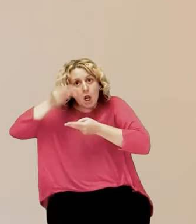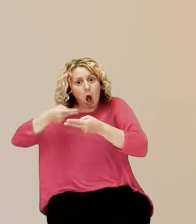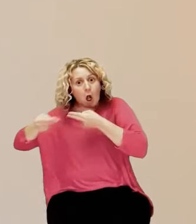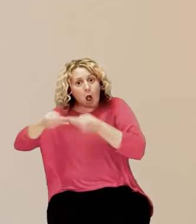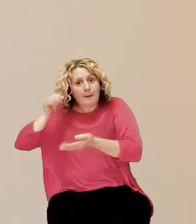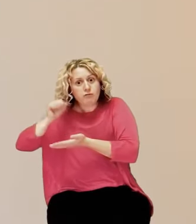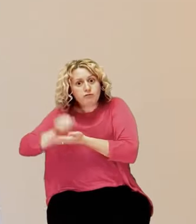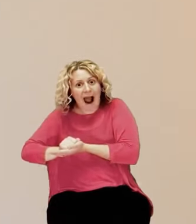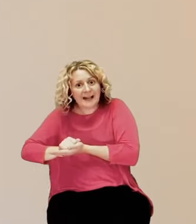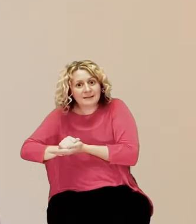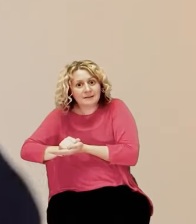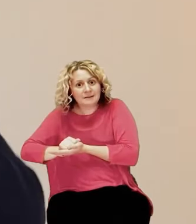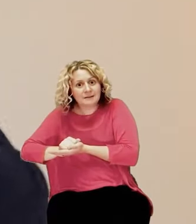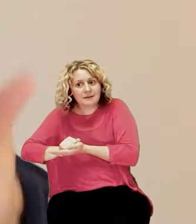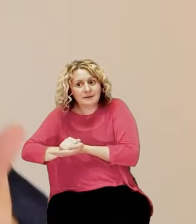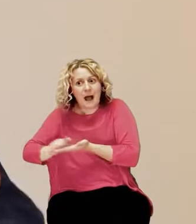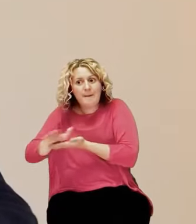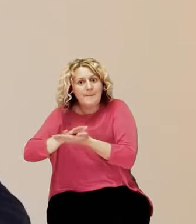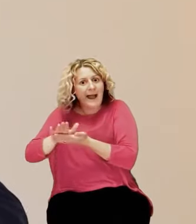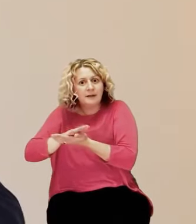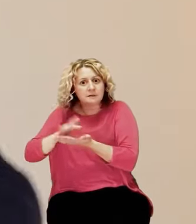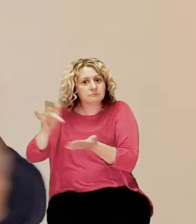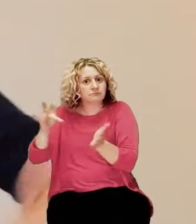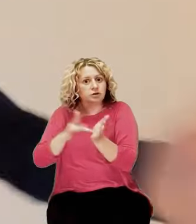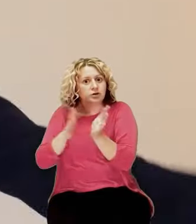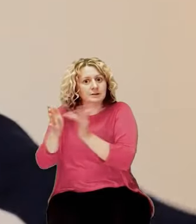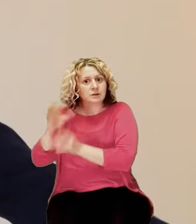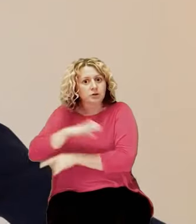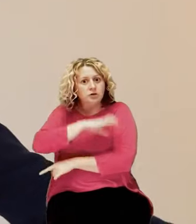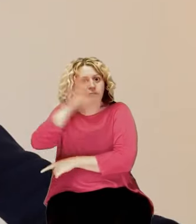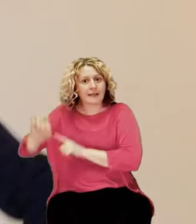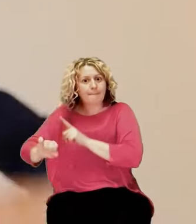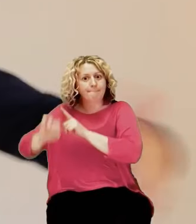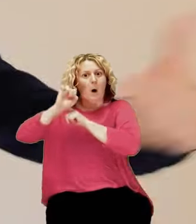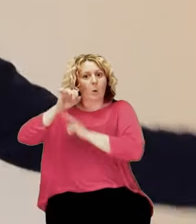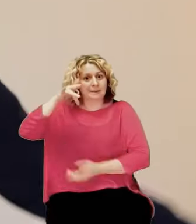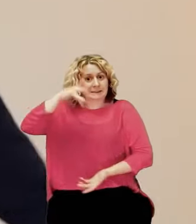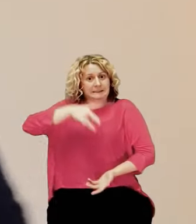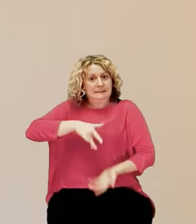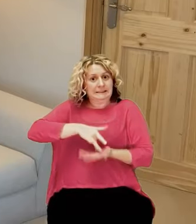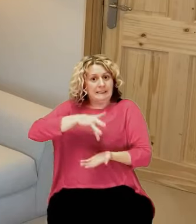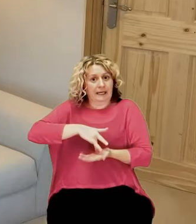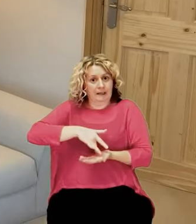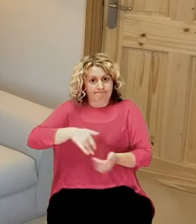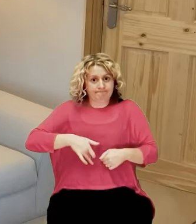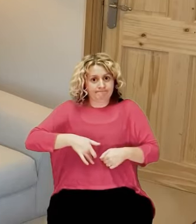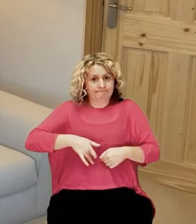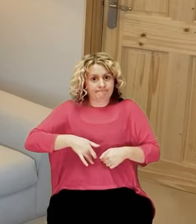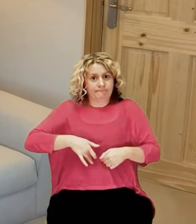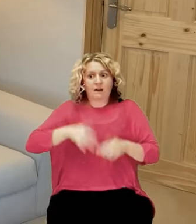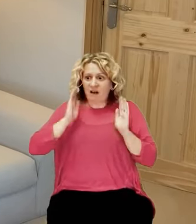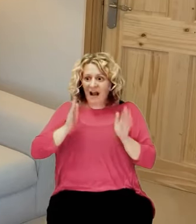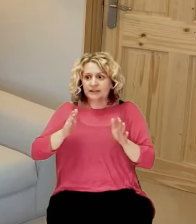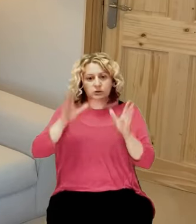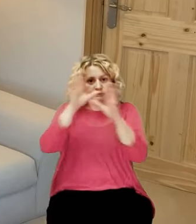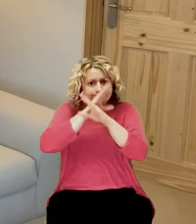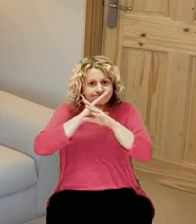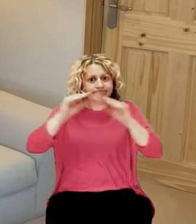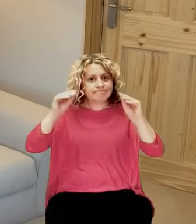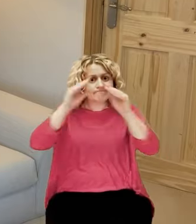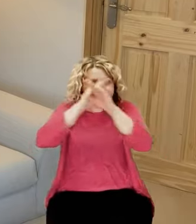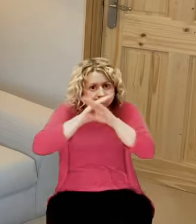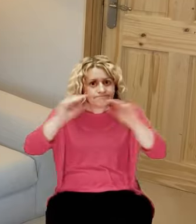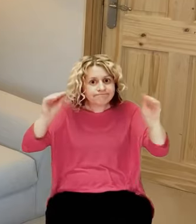at the centre. And of course, the impact on the world he works in goes on. It goes on.